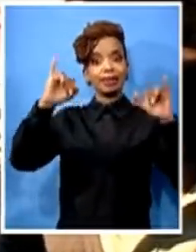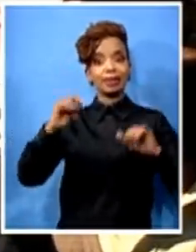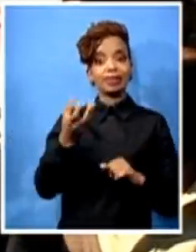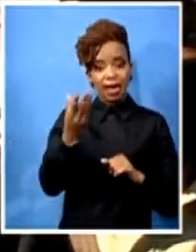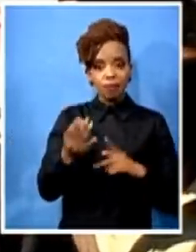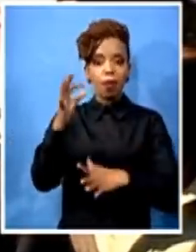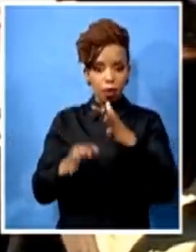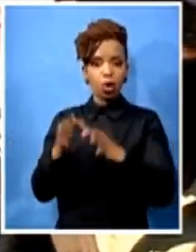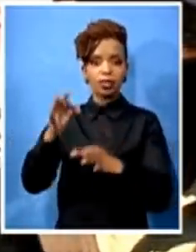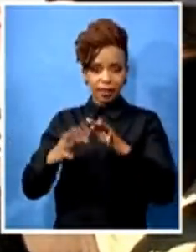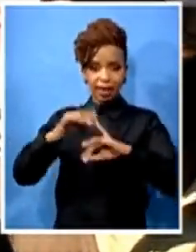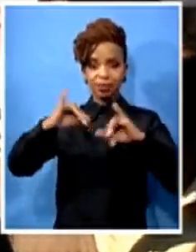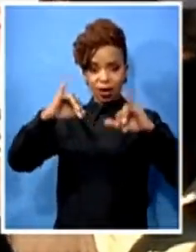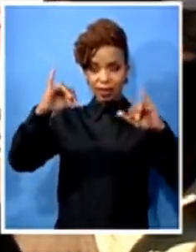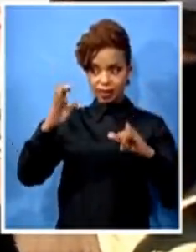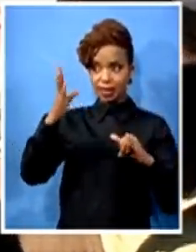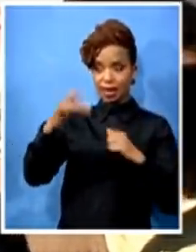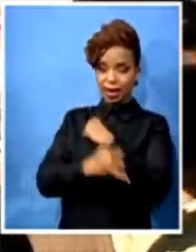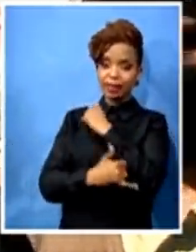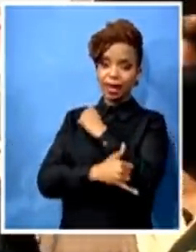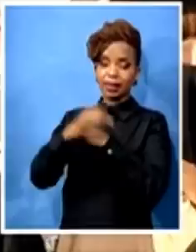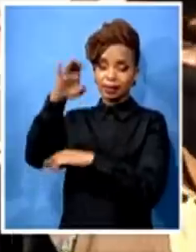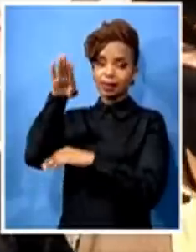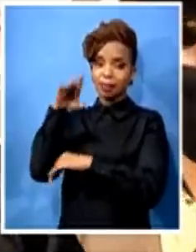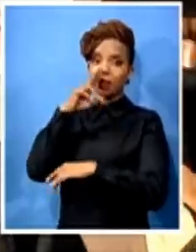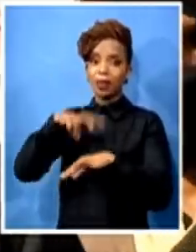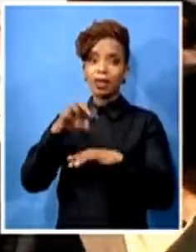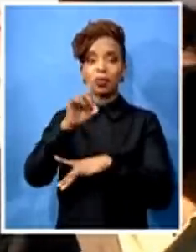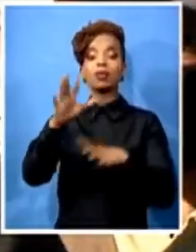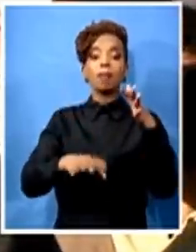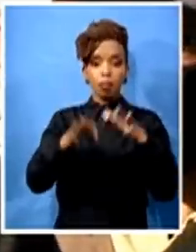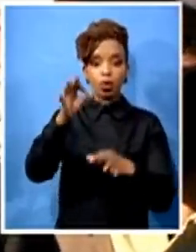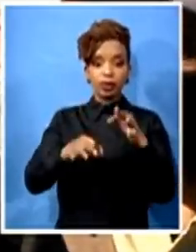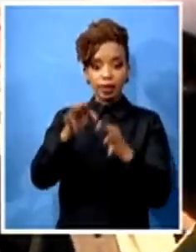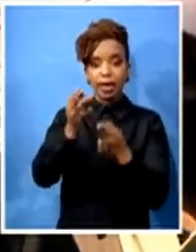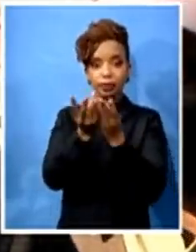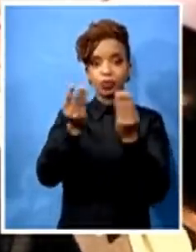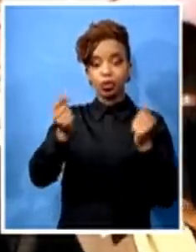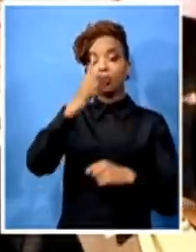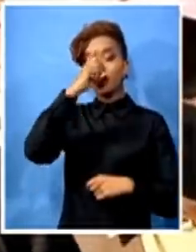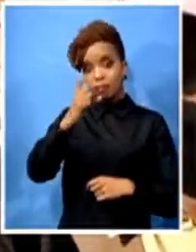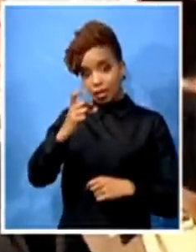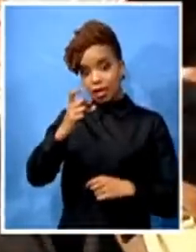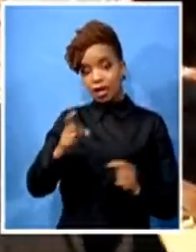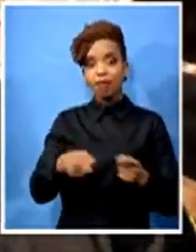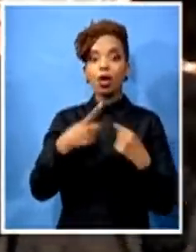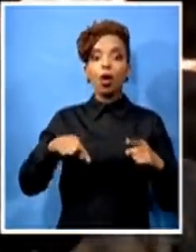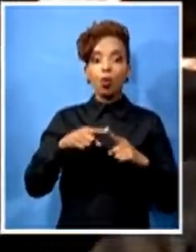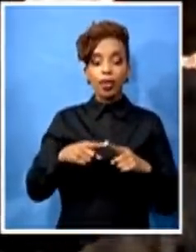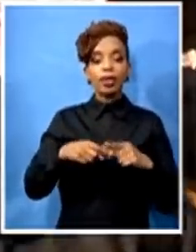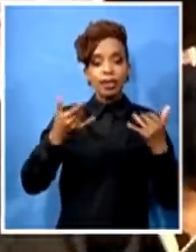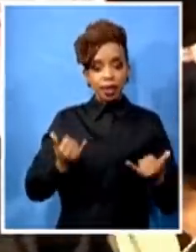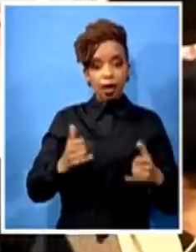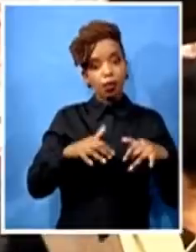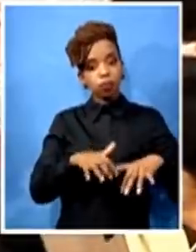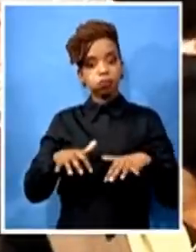We need a political solution. And we believe by actually calling to African Union Chairperson, President Cyril Ramaphosa,